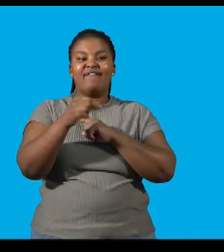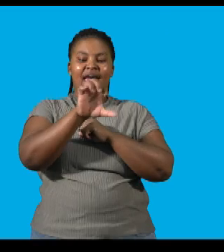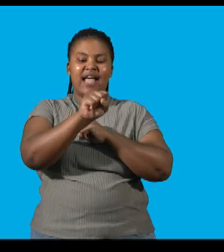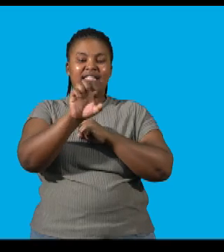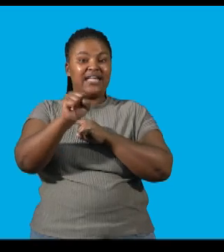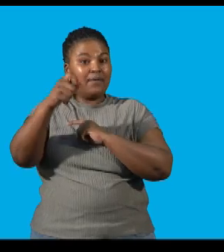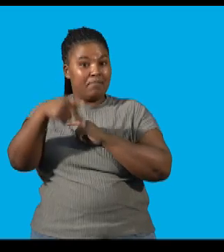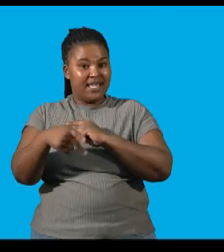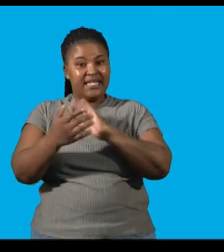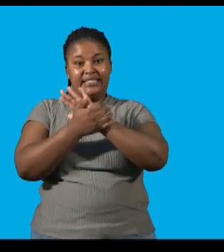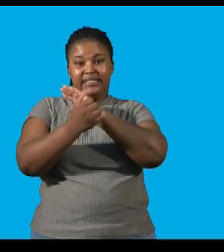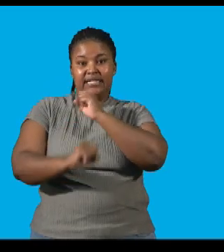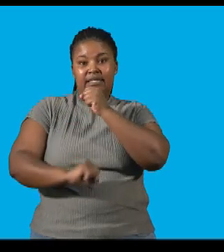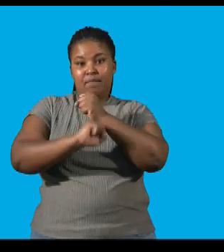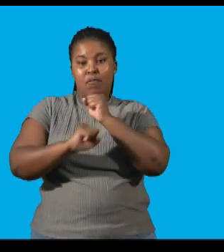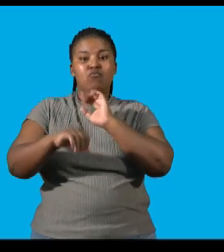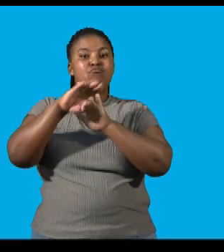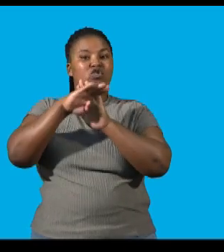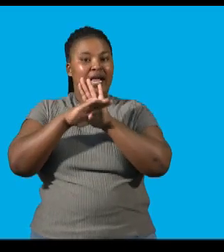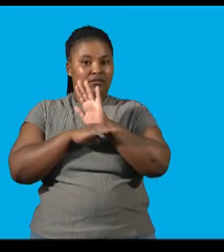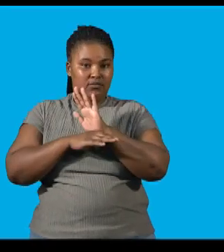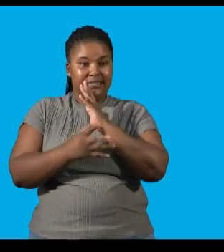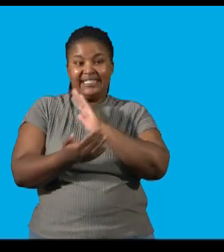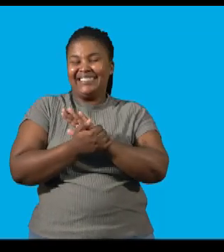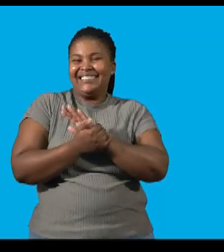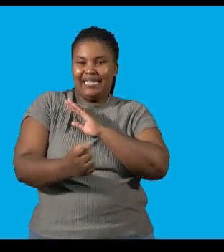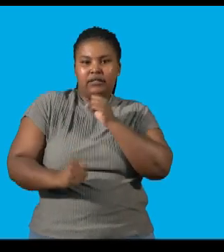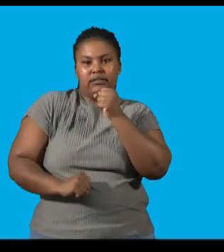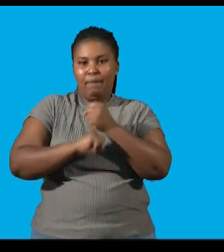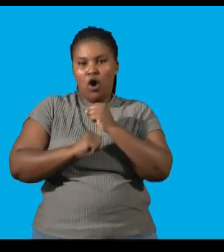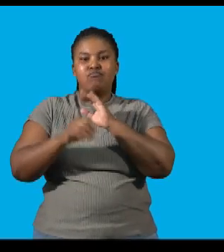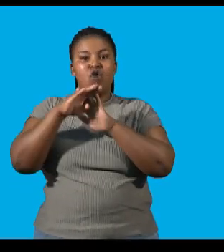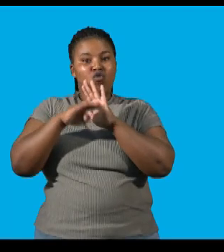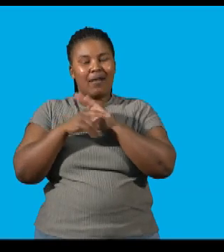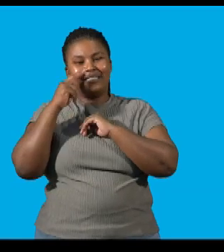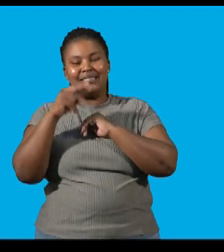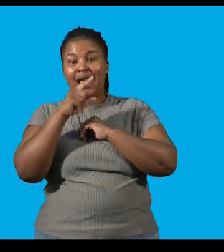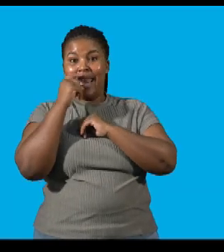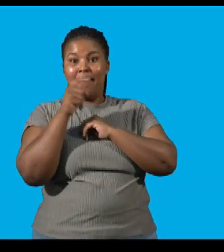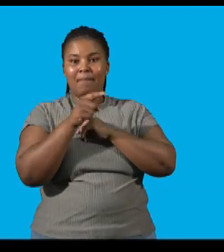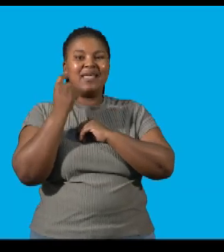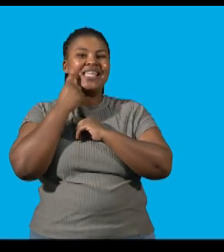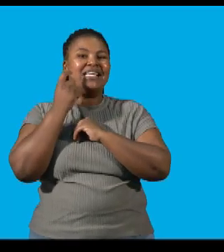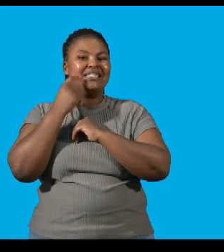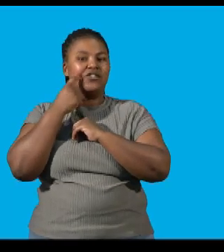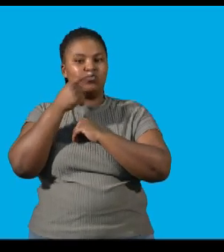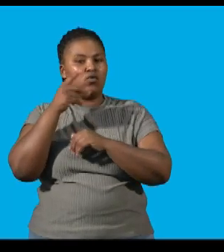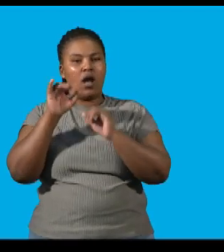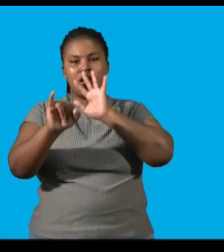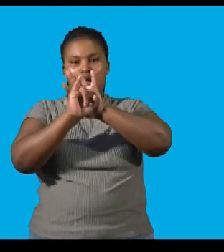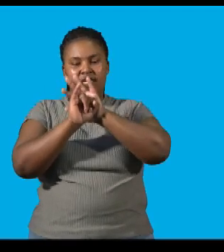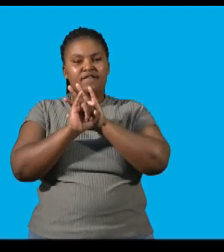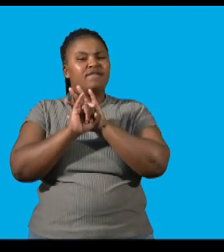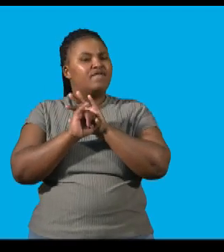skills support program. So as the name suggests, skills support program. So that's how easily you could be able to